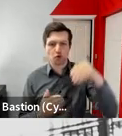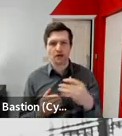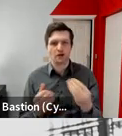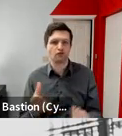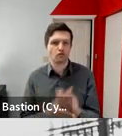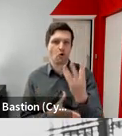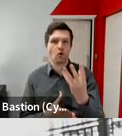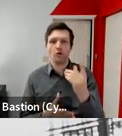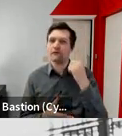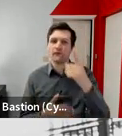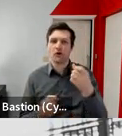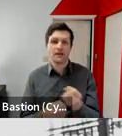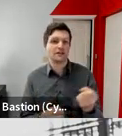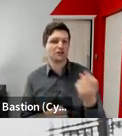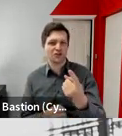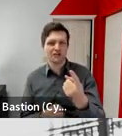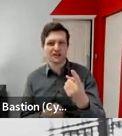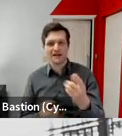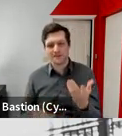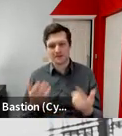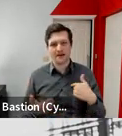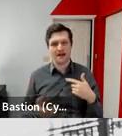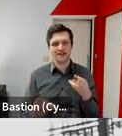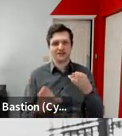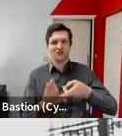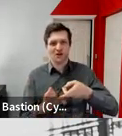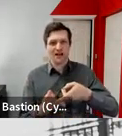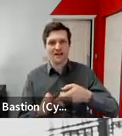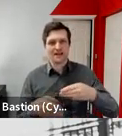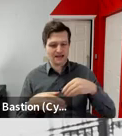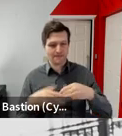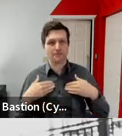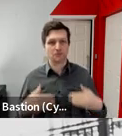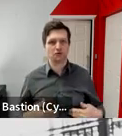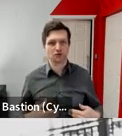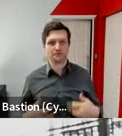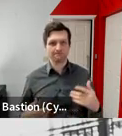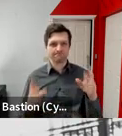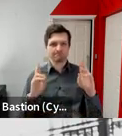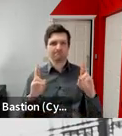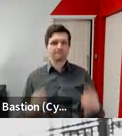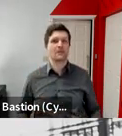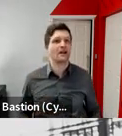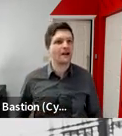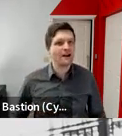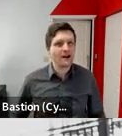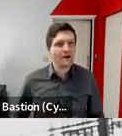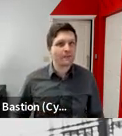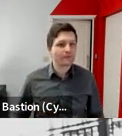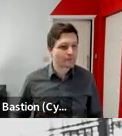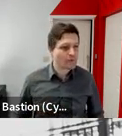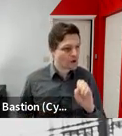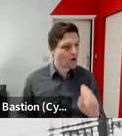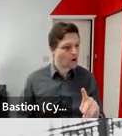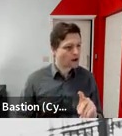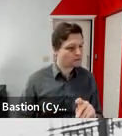who's disabled. But that's something that we can use to learn and grow for next year. And maybe I could join in person next year,